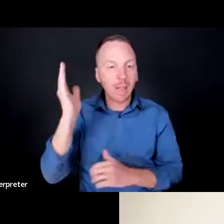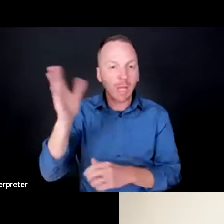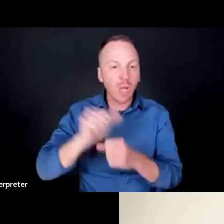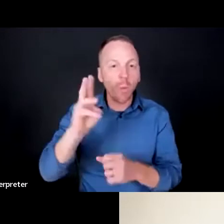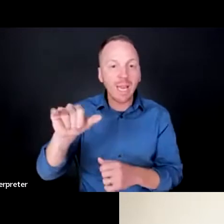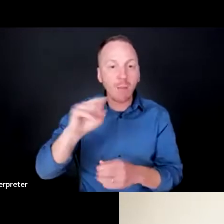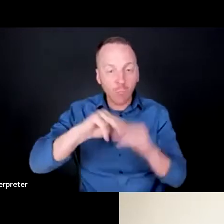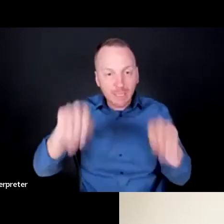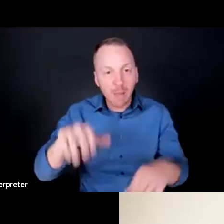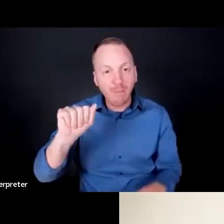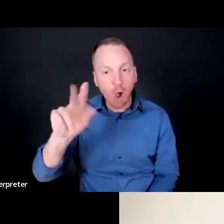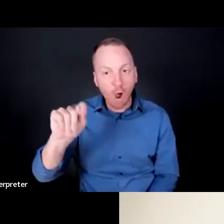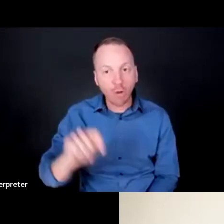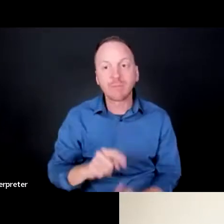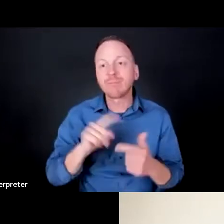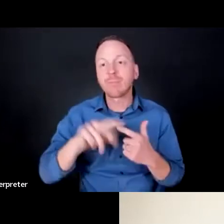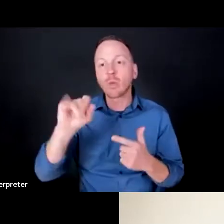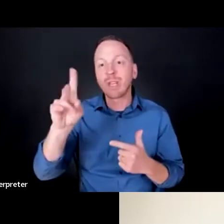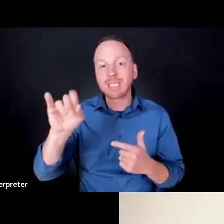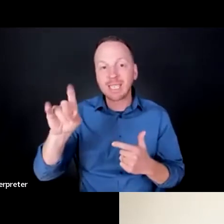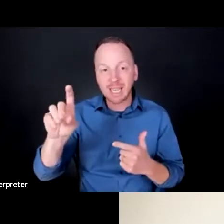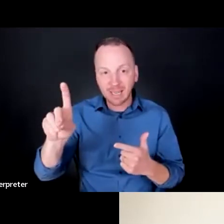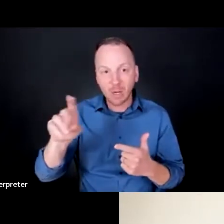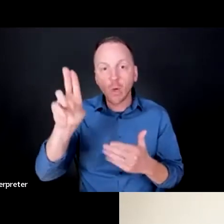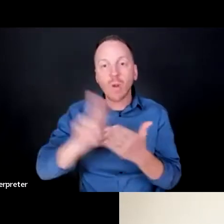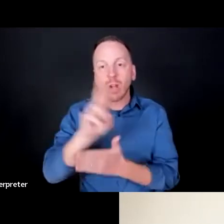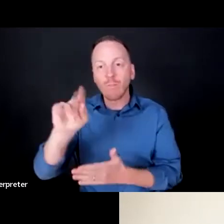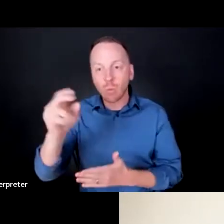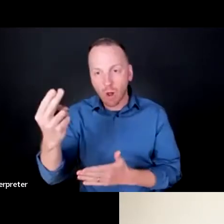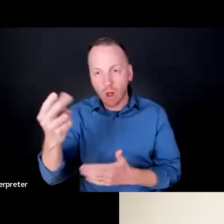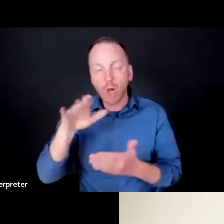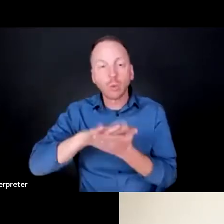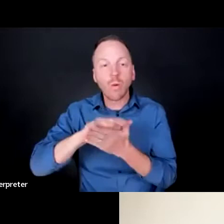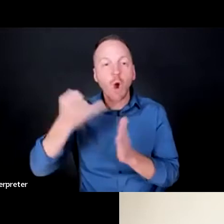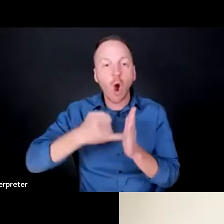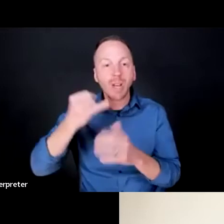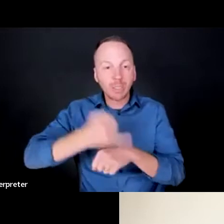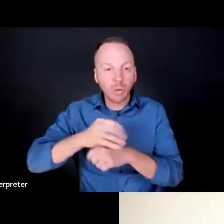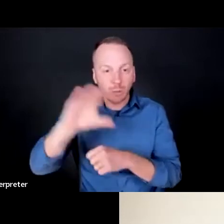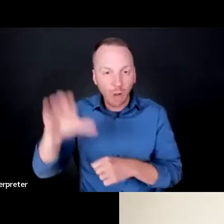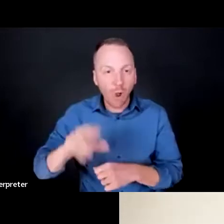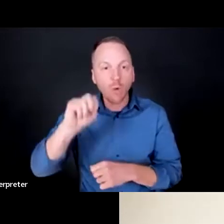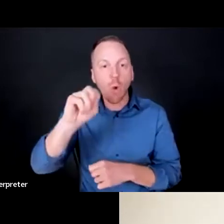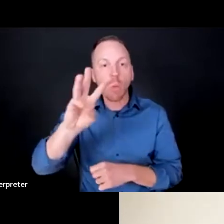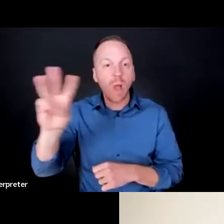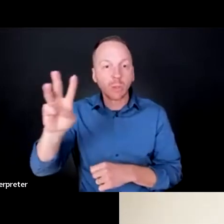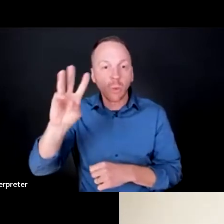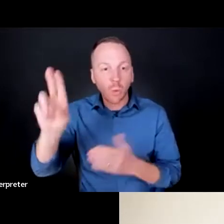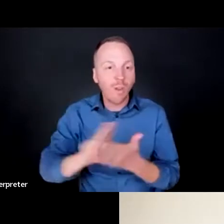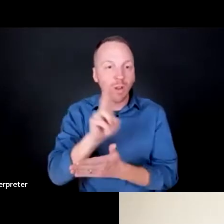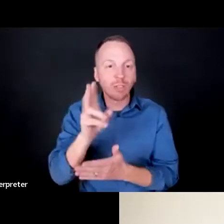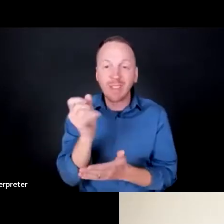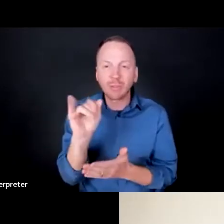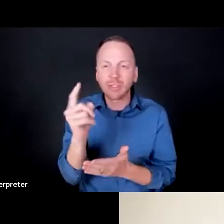Whitney Museum of Art, RISD, the University of Utah, the School of the Art Institute of Chicago, Northwest University, to name a